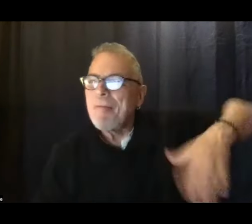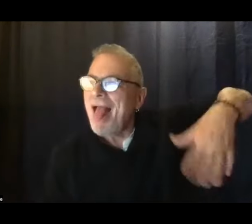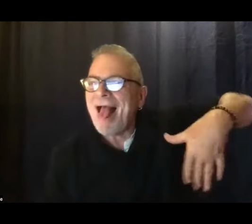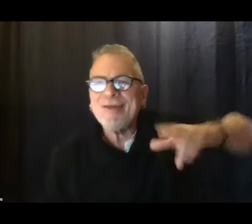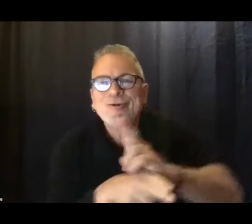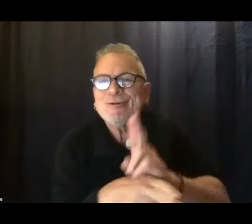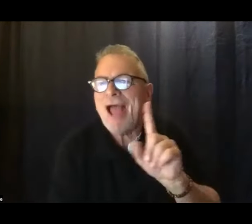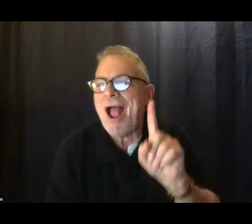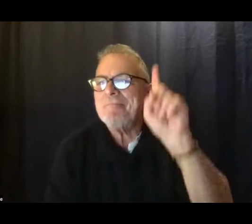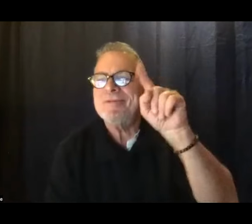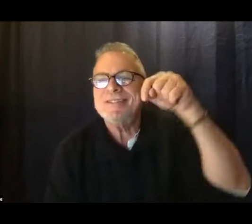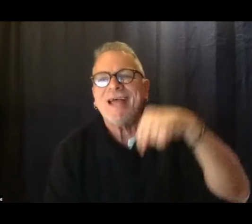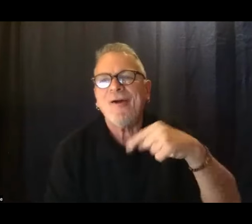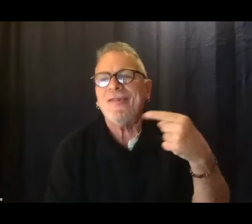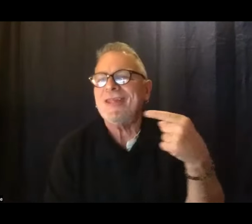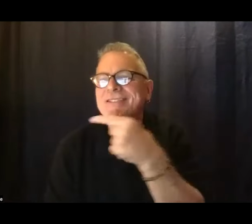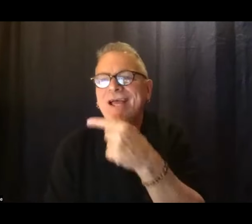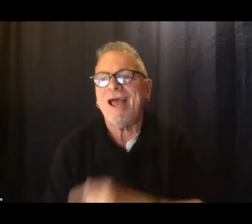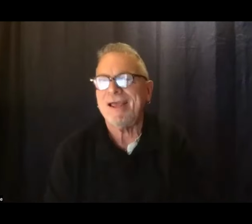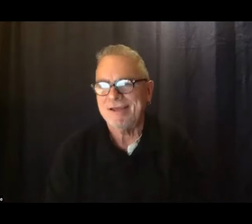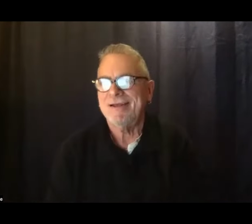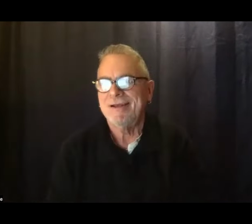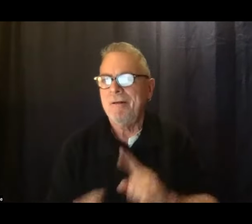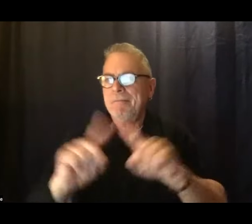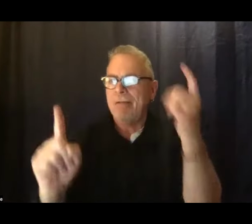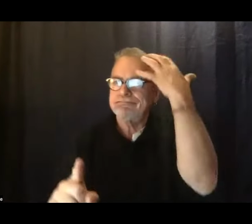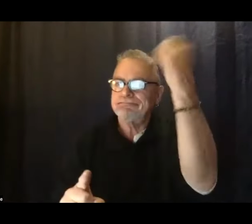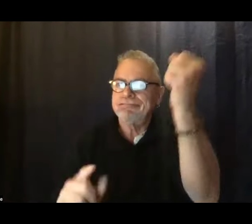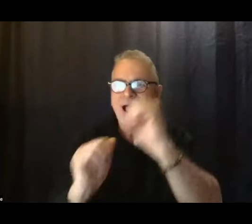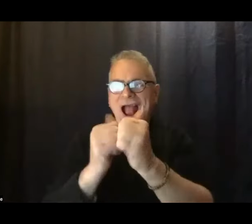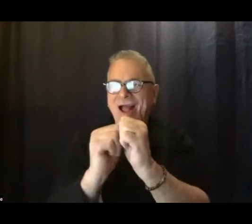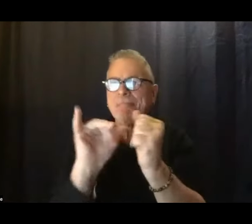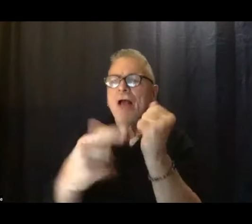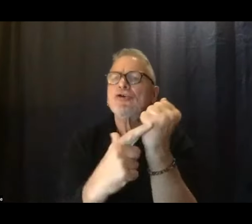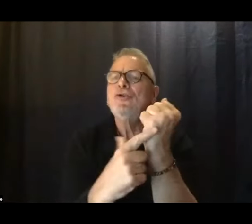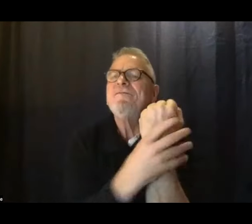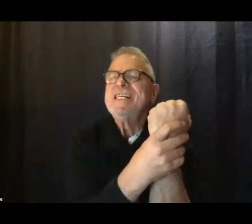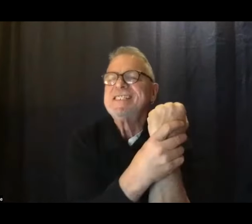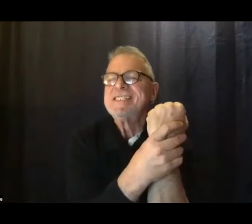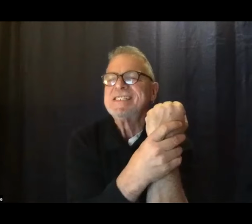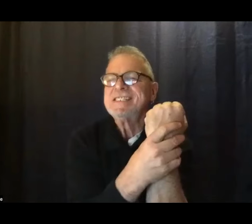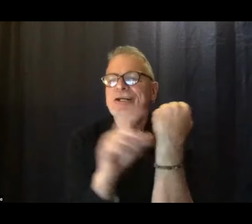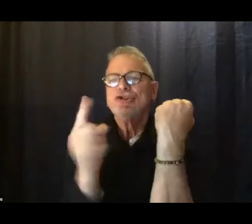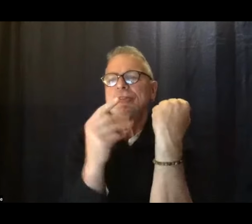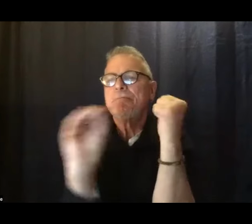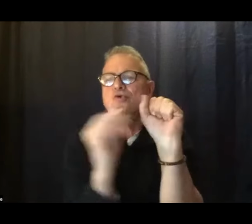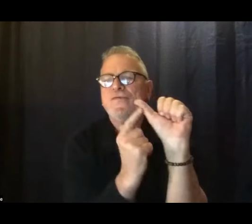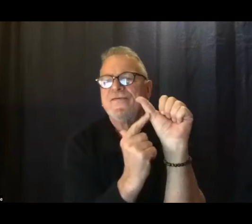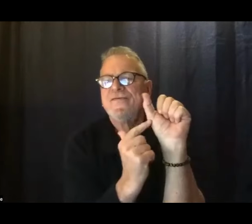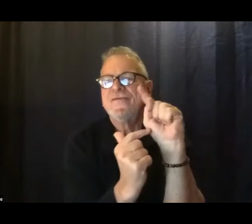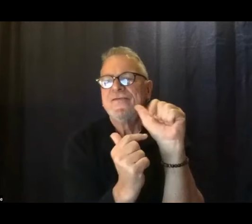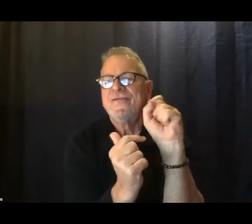Wow. All of that is just with the fist. I have not used anything else. There's been no up or down orientation of my